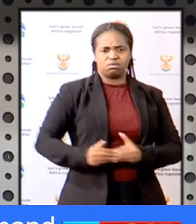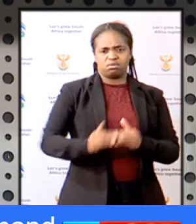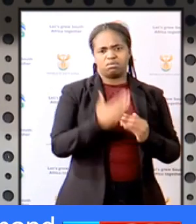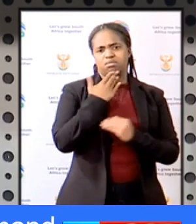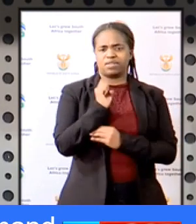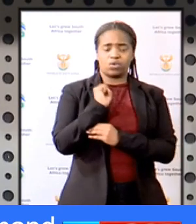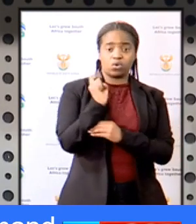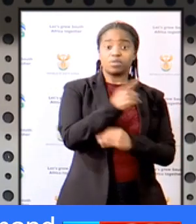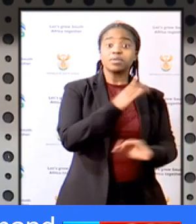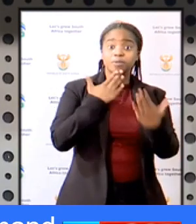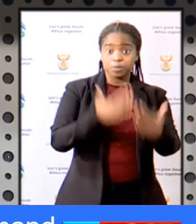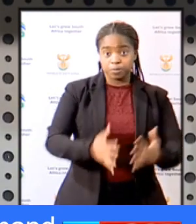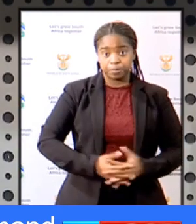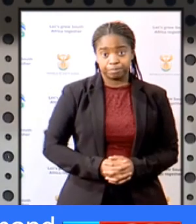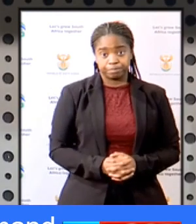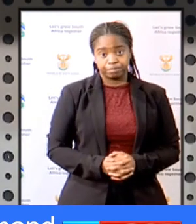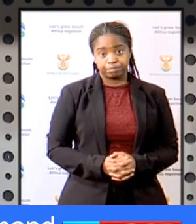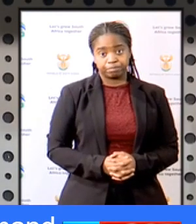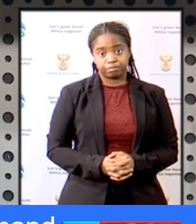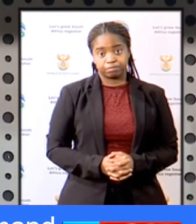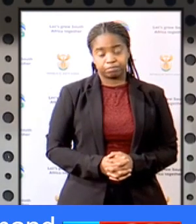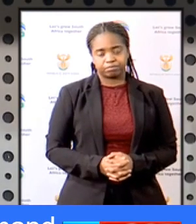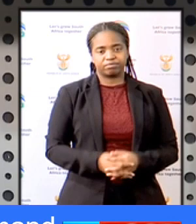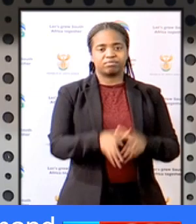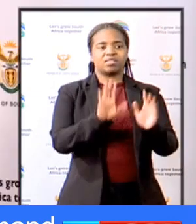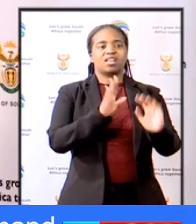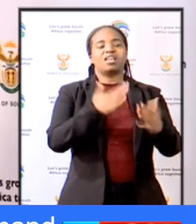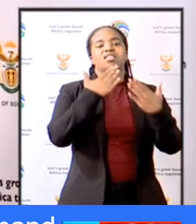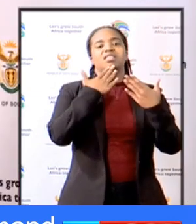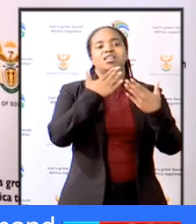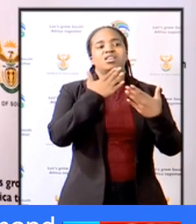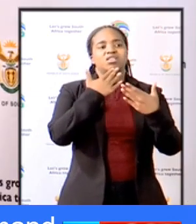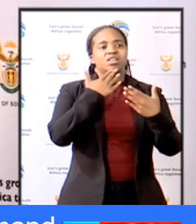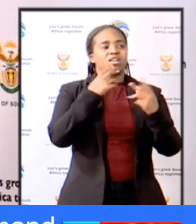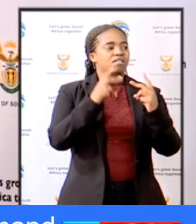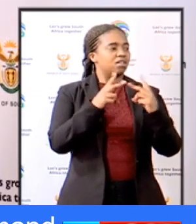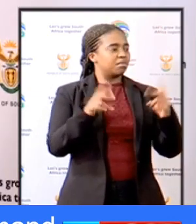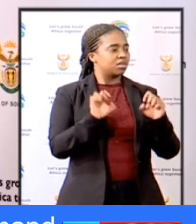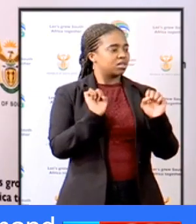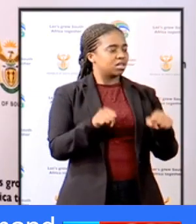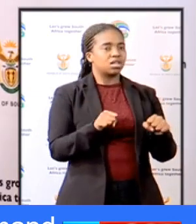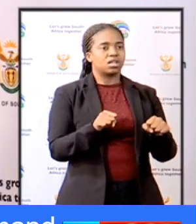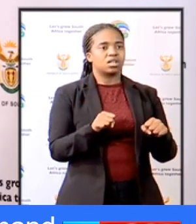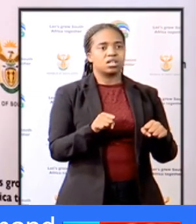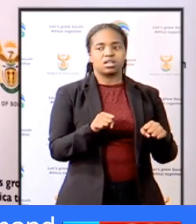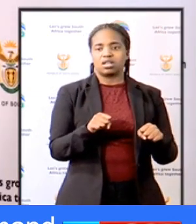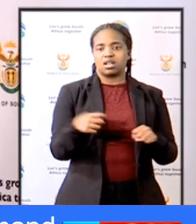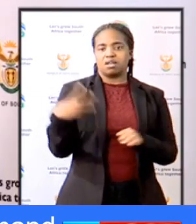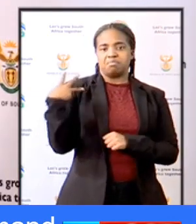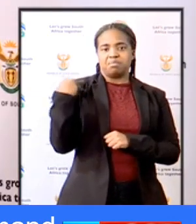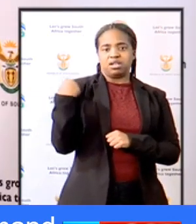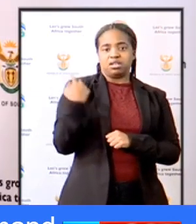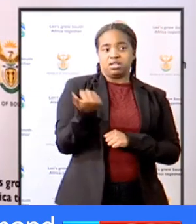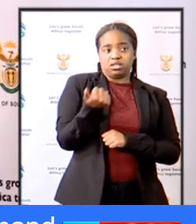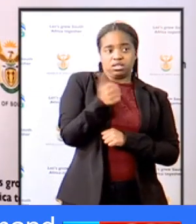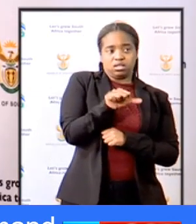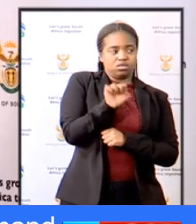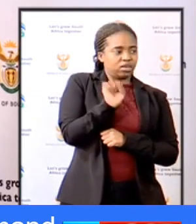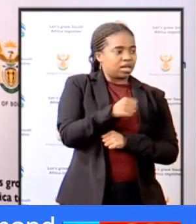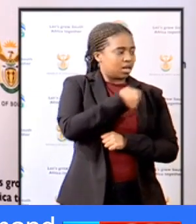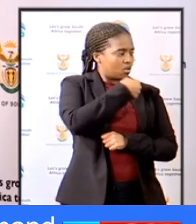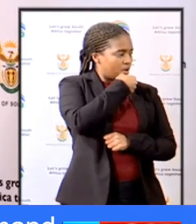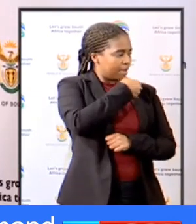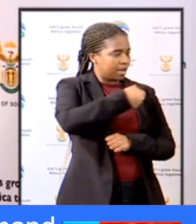all of us. Thank you. Thank you very much. If we can assist Minister Patel with that